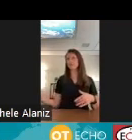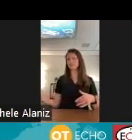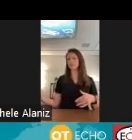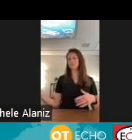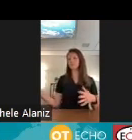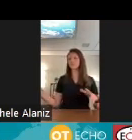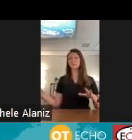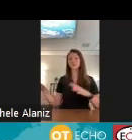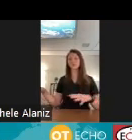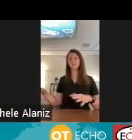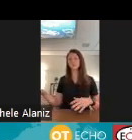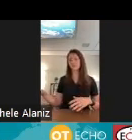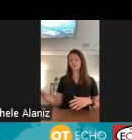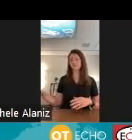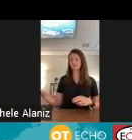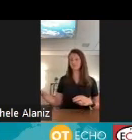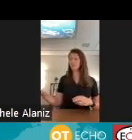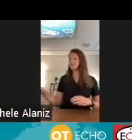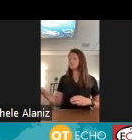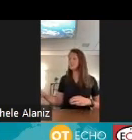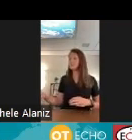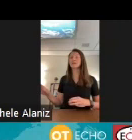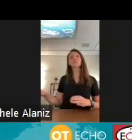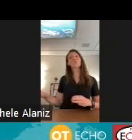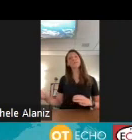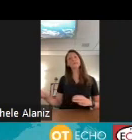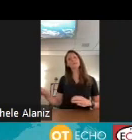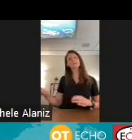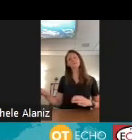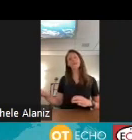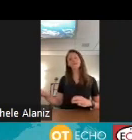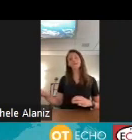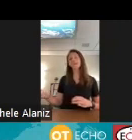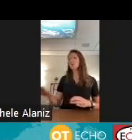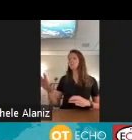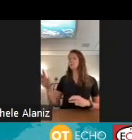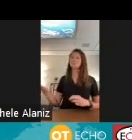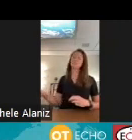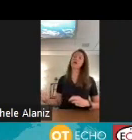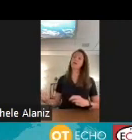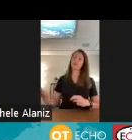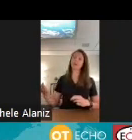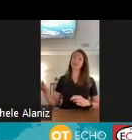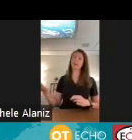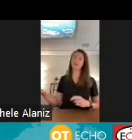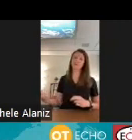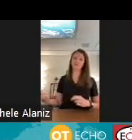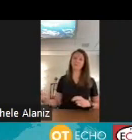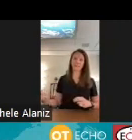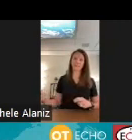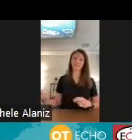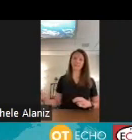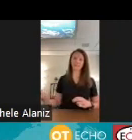repetitive exercise, which is more of a closed exercise, something like running or cycling, where there's not a lot of